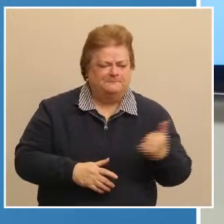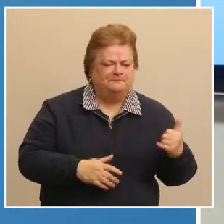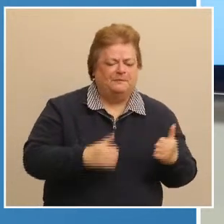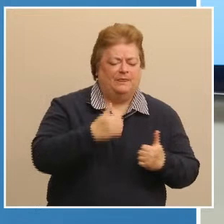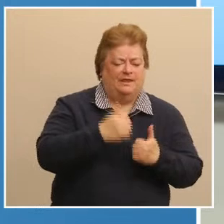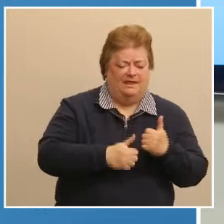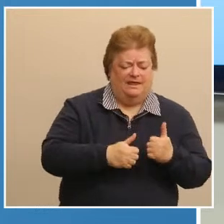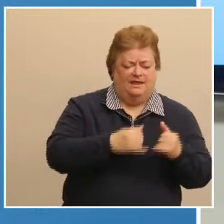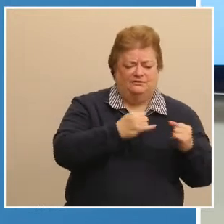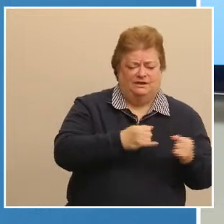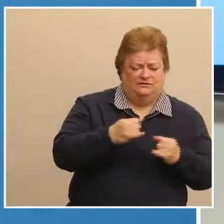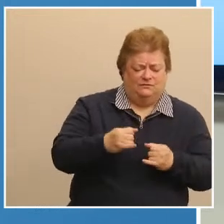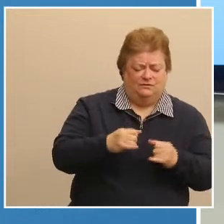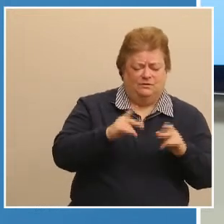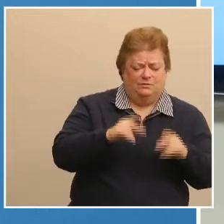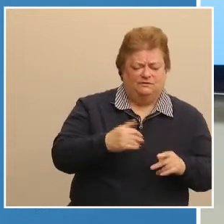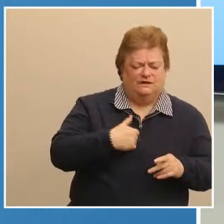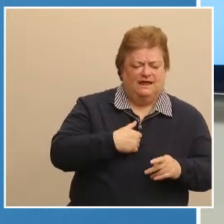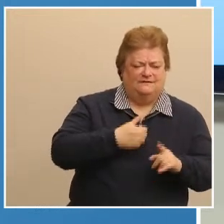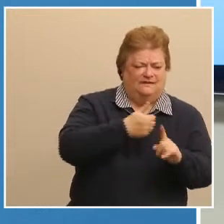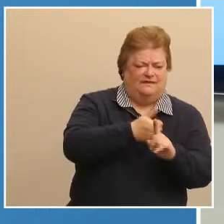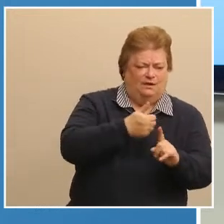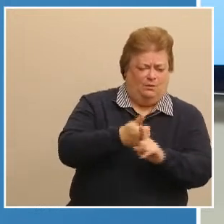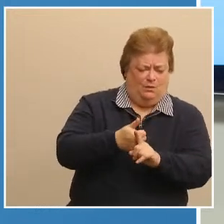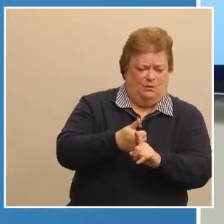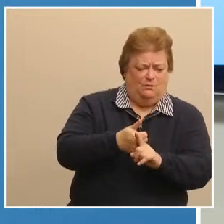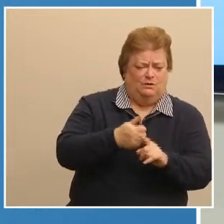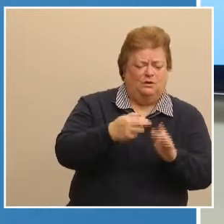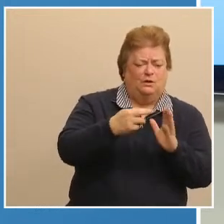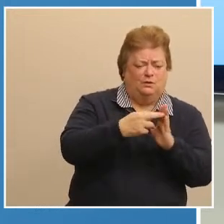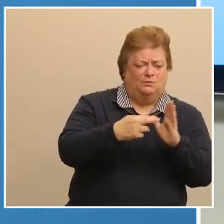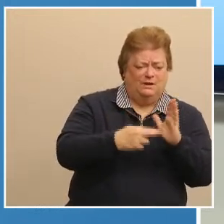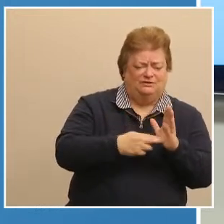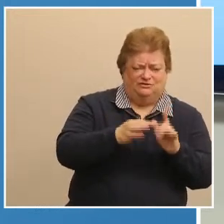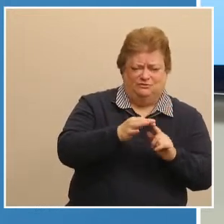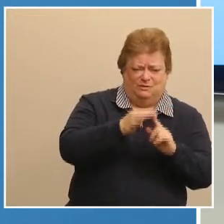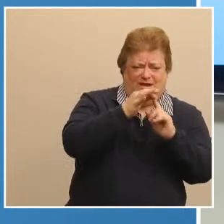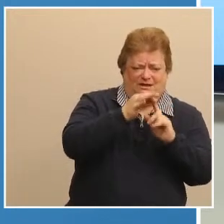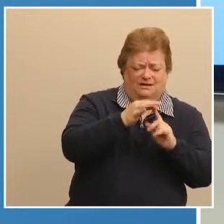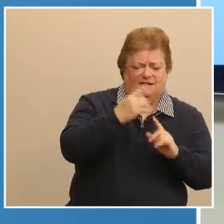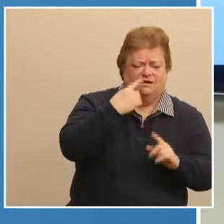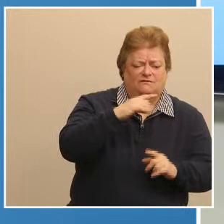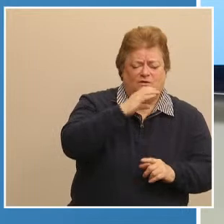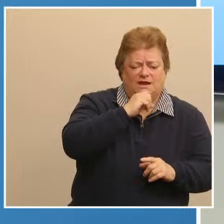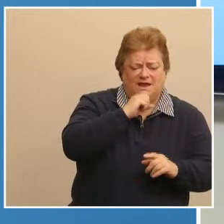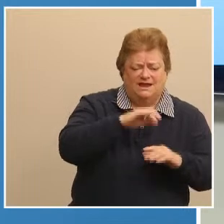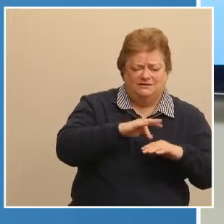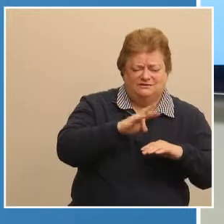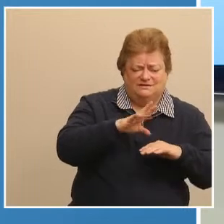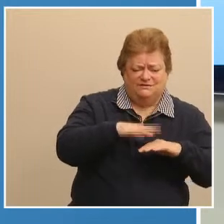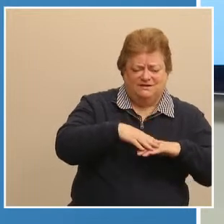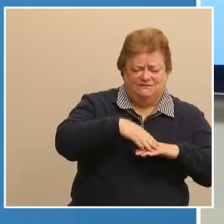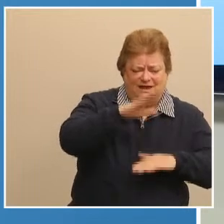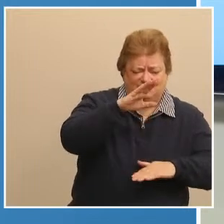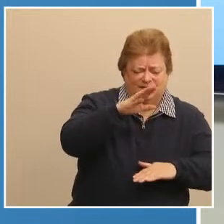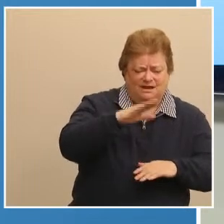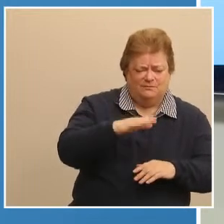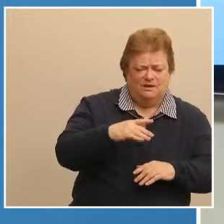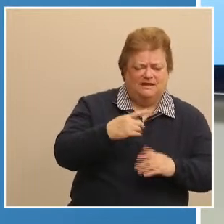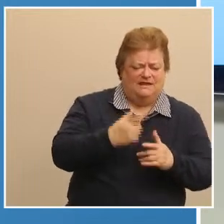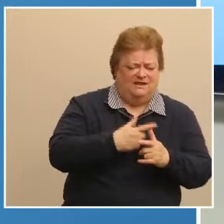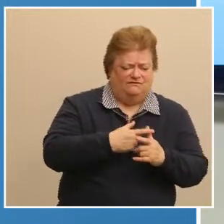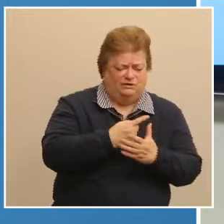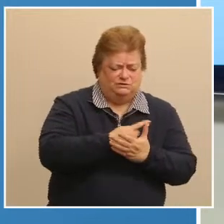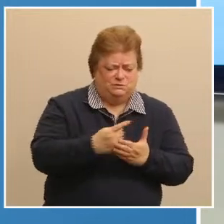individual has their own unique registration. And for the 75 and older group, Riley, we actually, the first week we